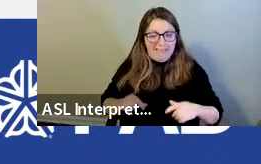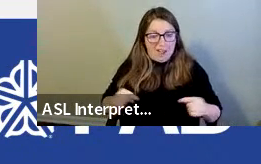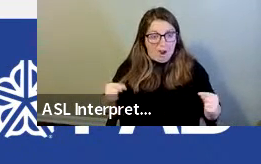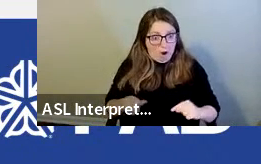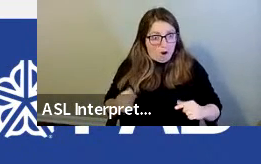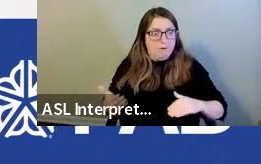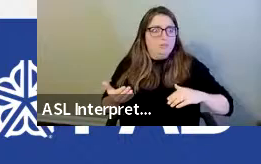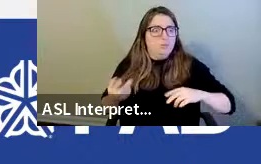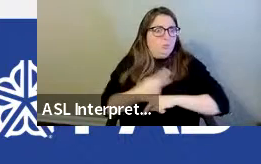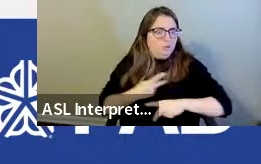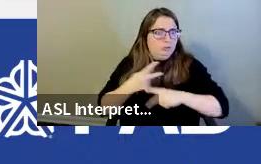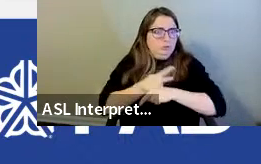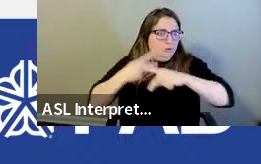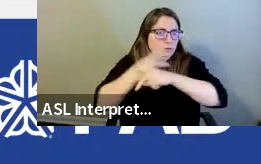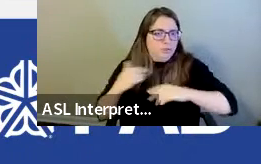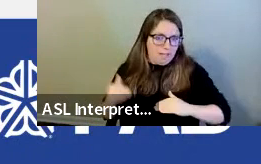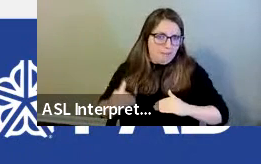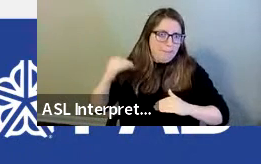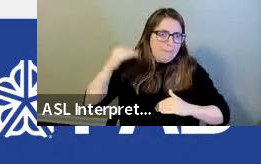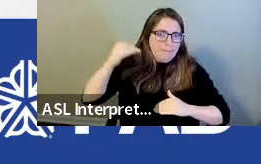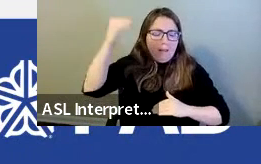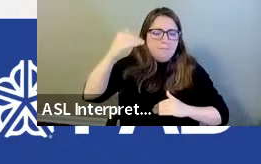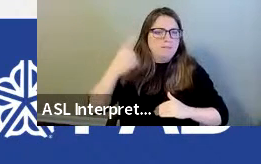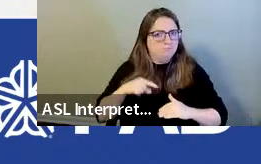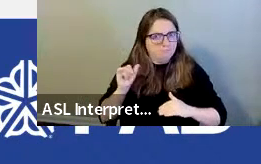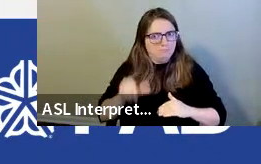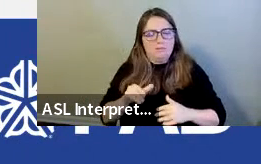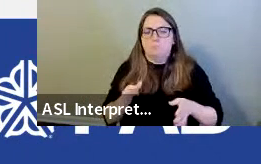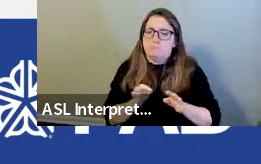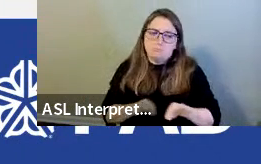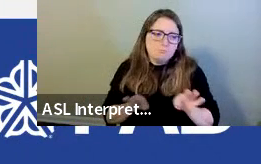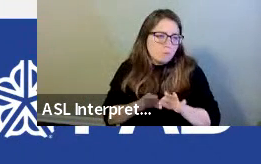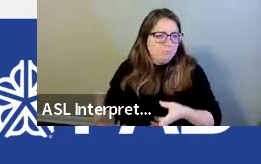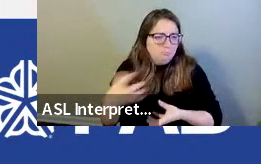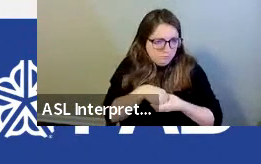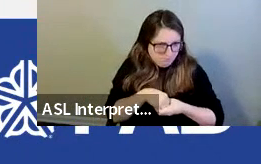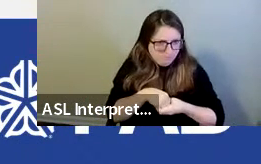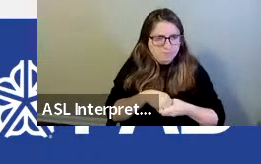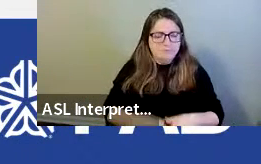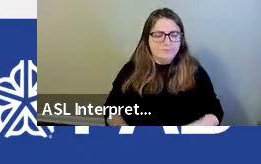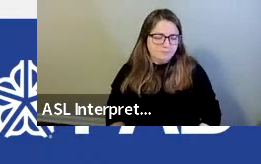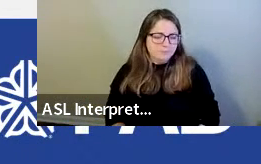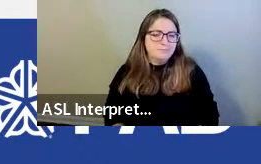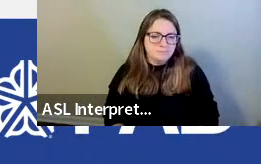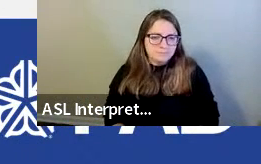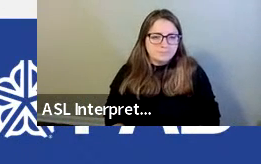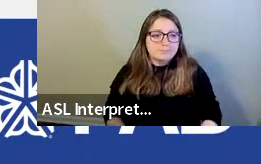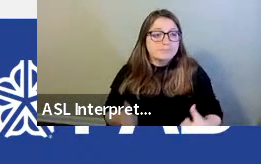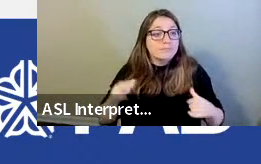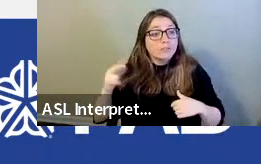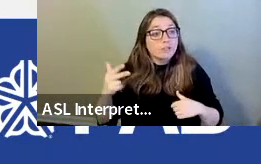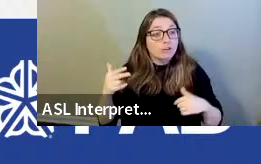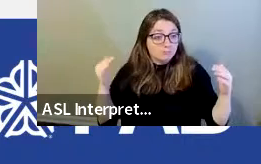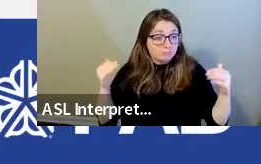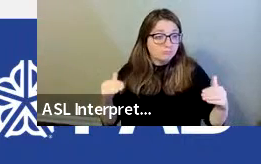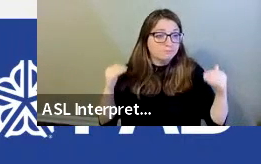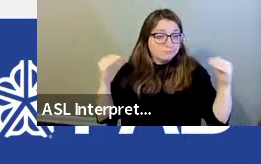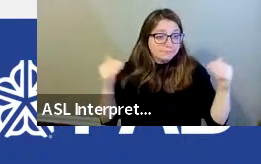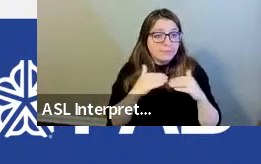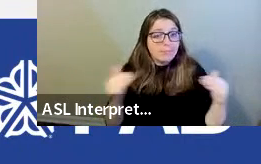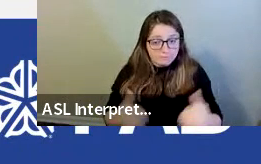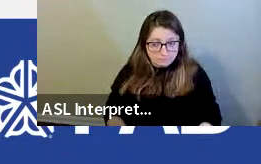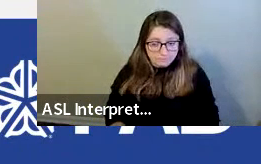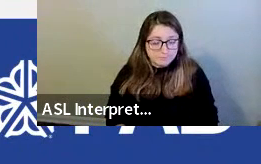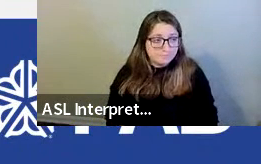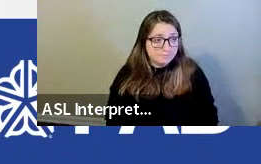great. Yeah. So moving on to the third outcome category,